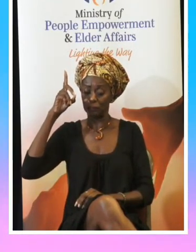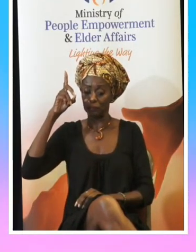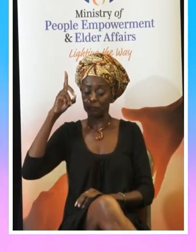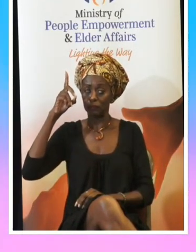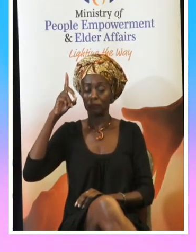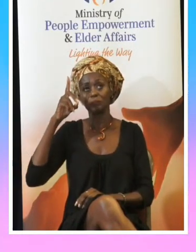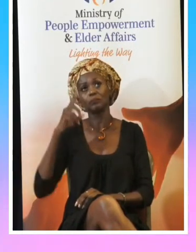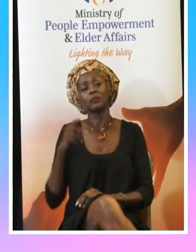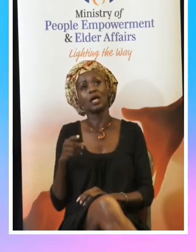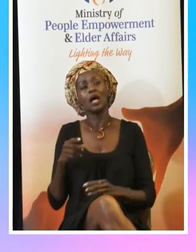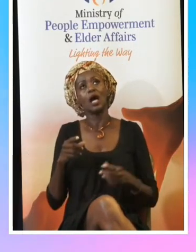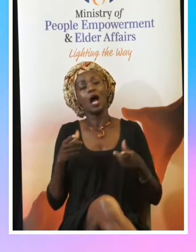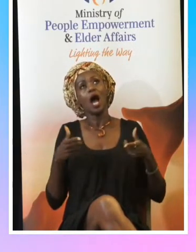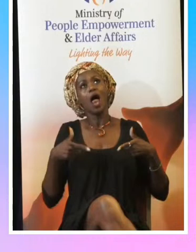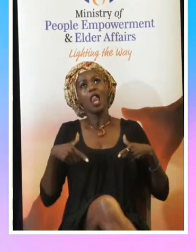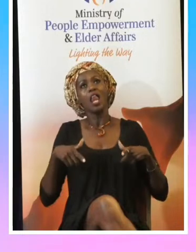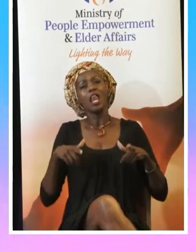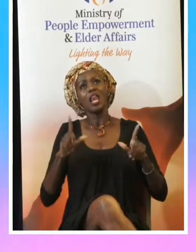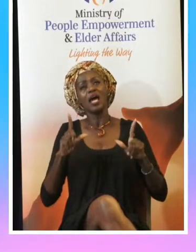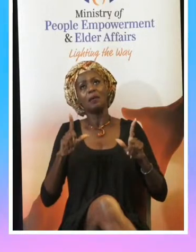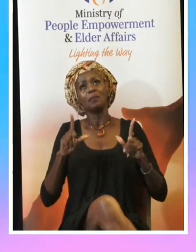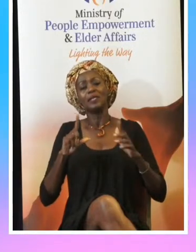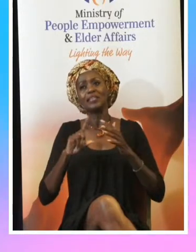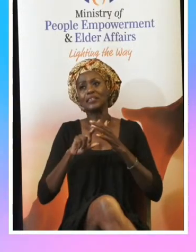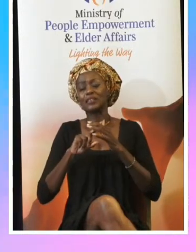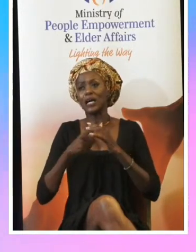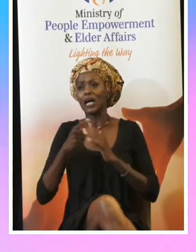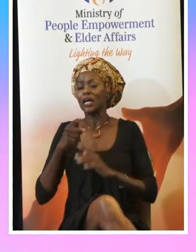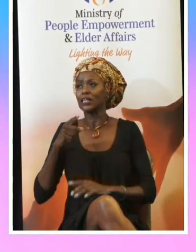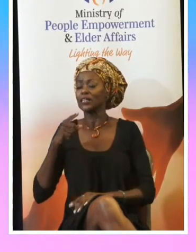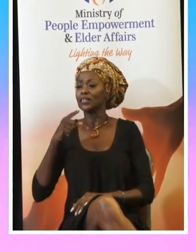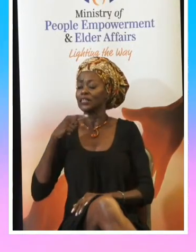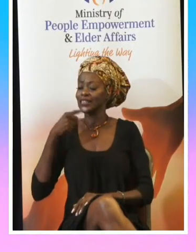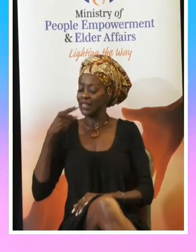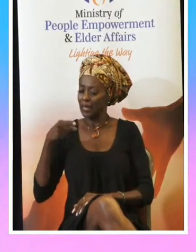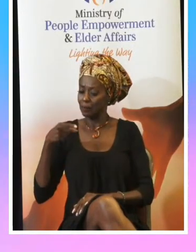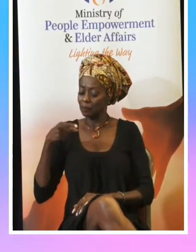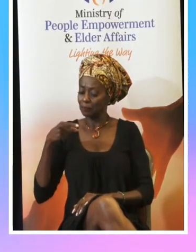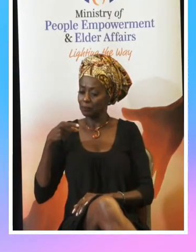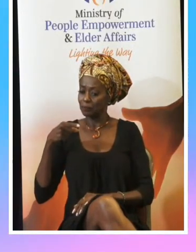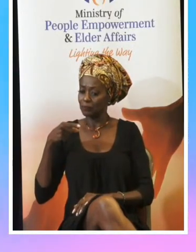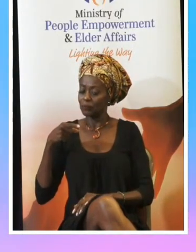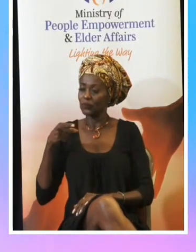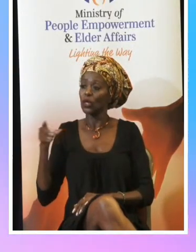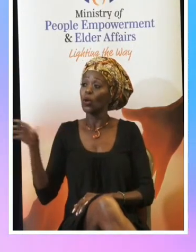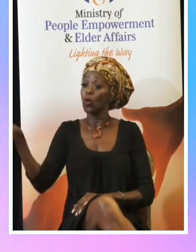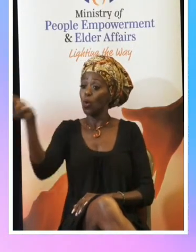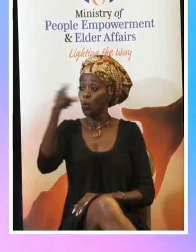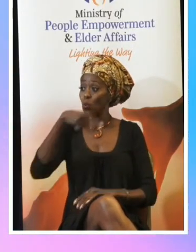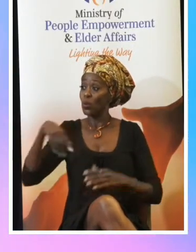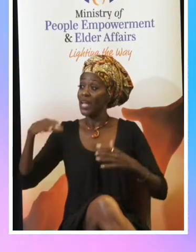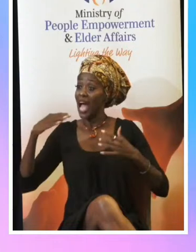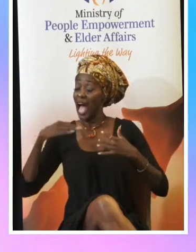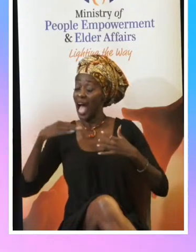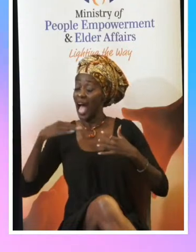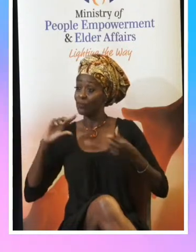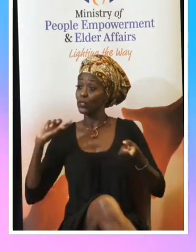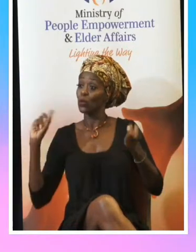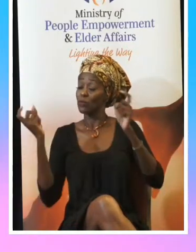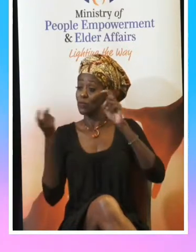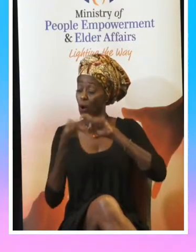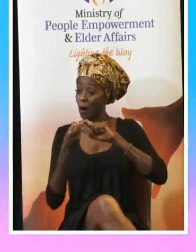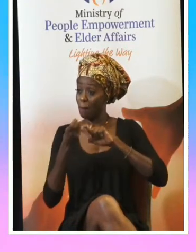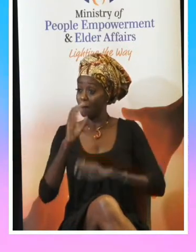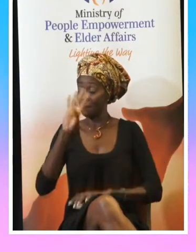let me begin by saying that we have to reform